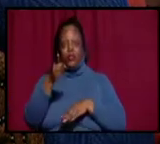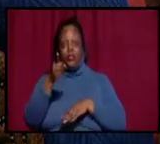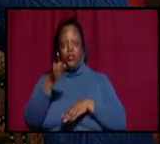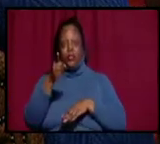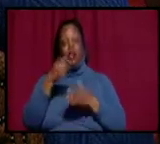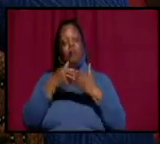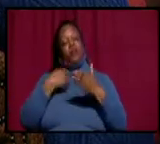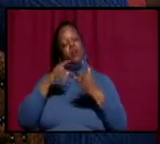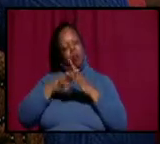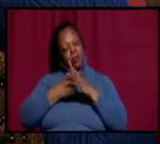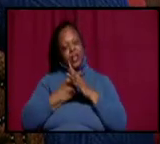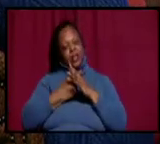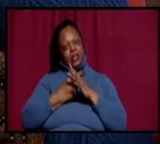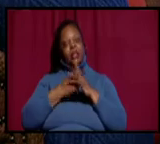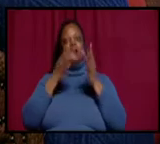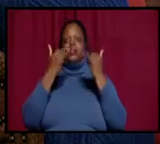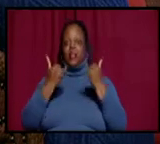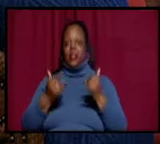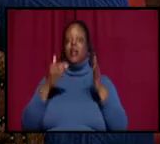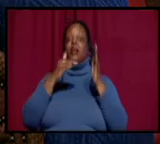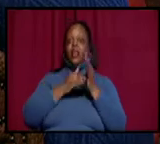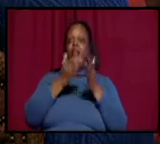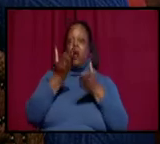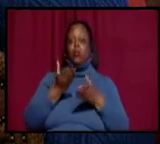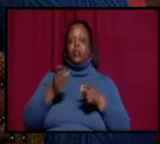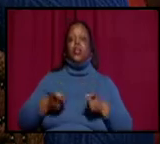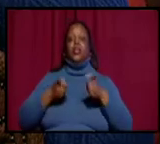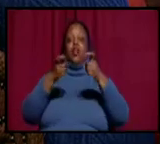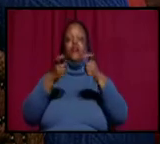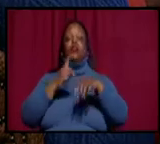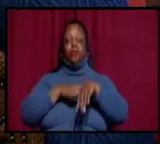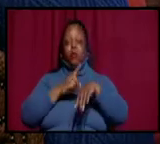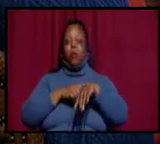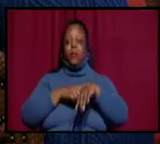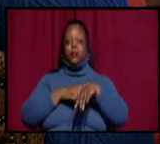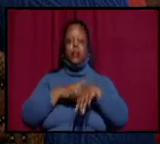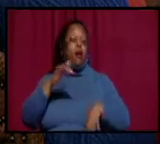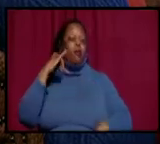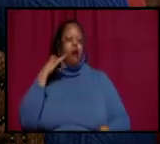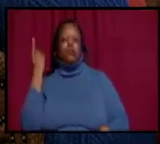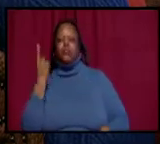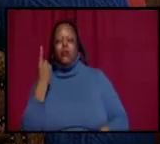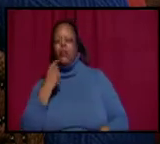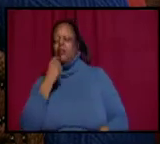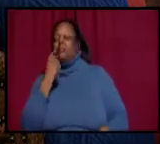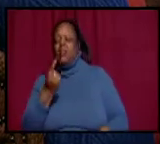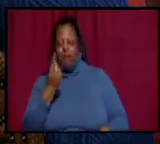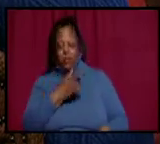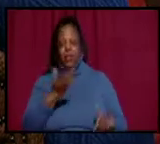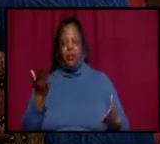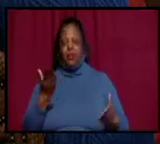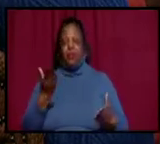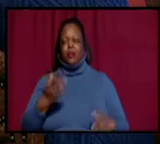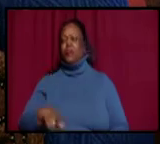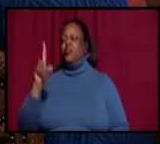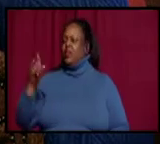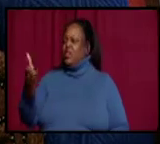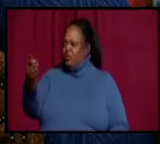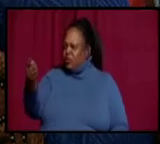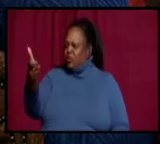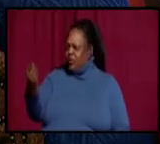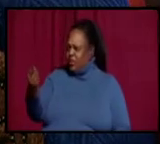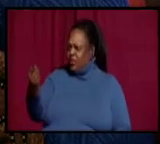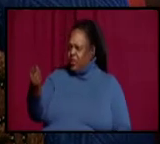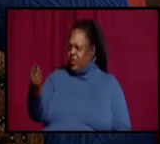before we begin, amen, tonight again, I just want to give you a moment. Call someone and tell them you must turn